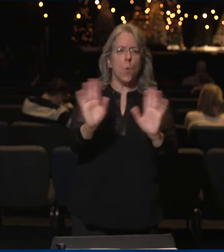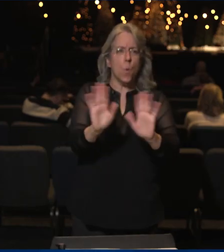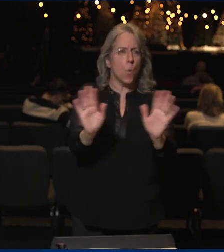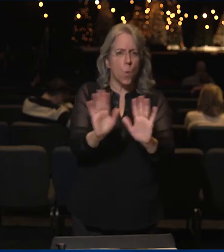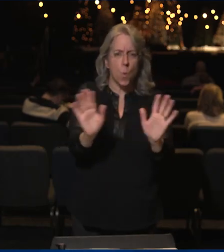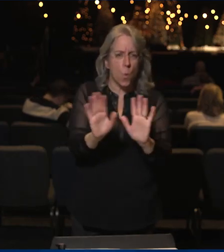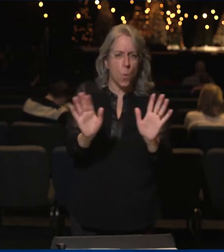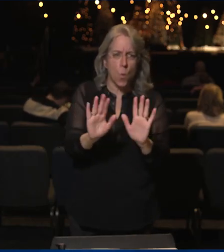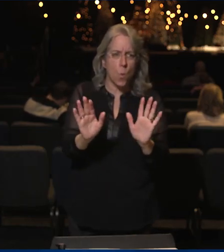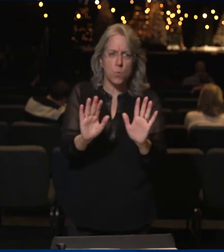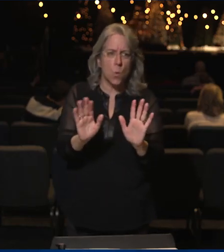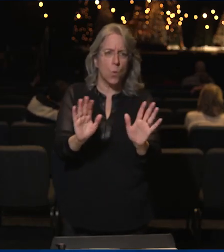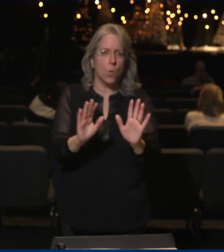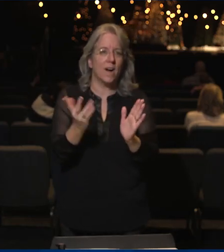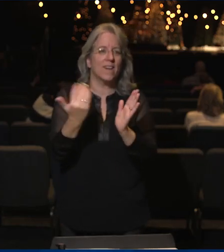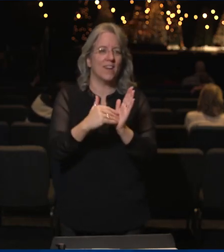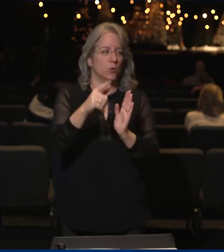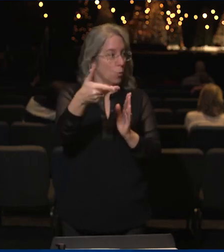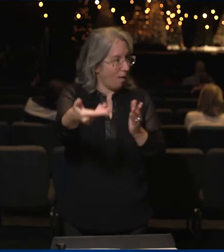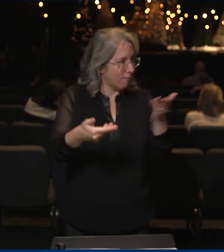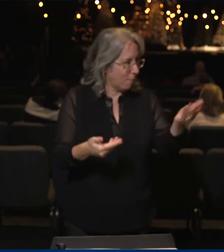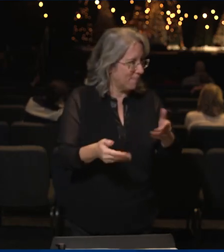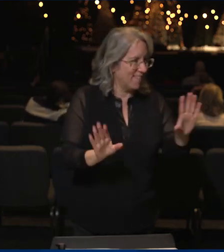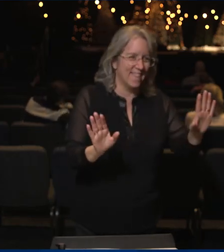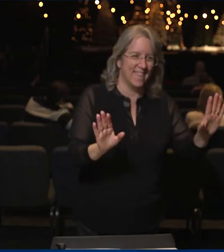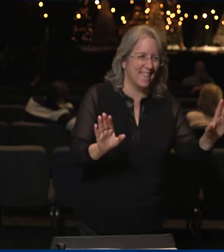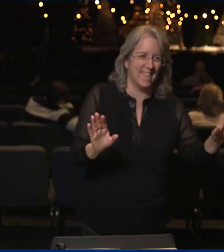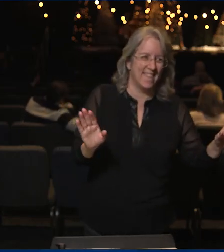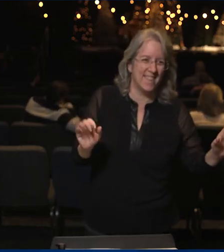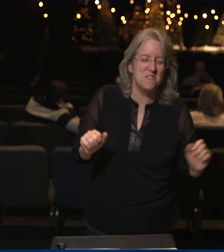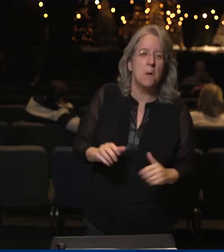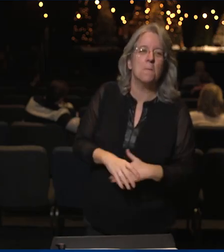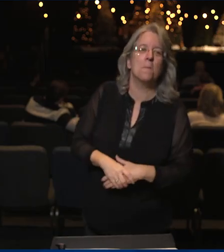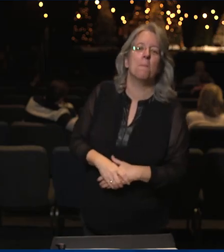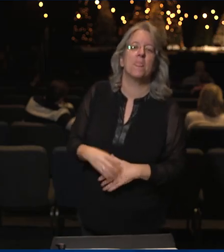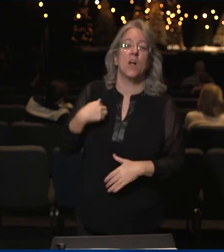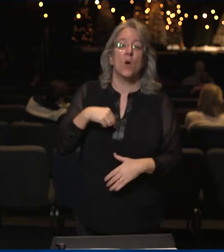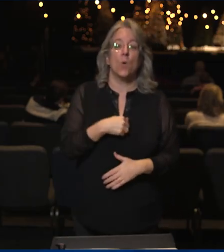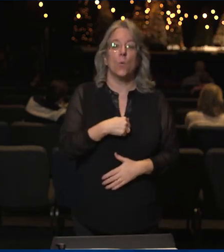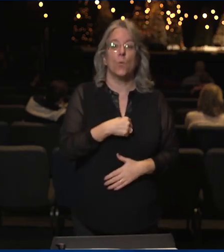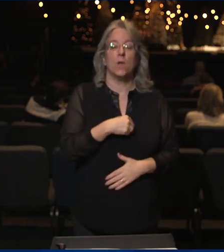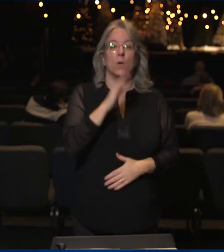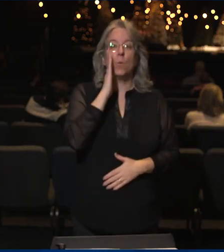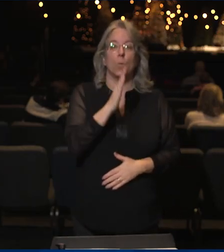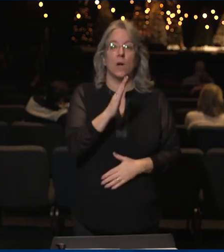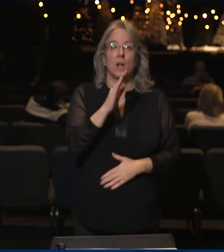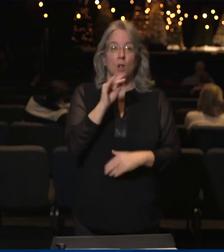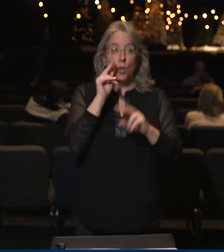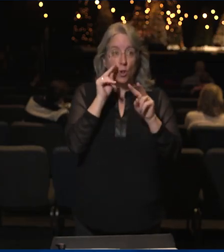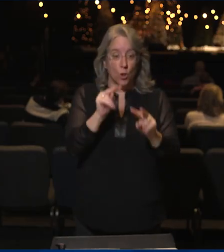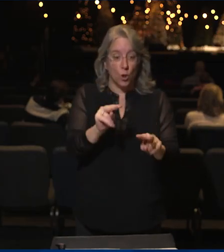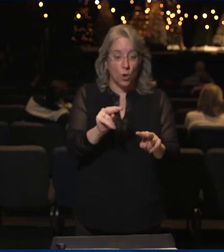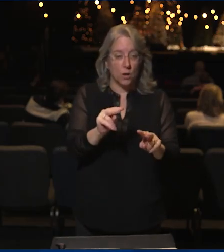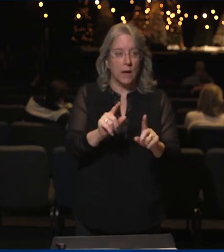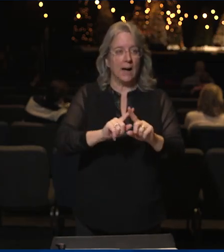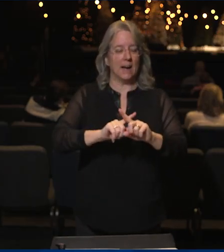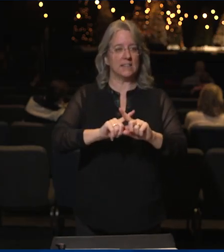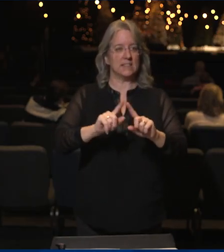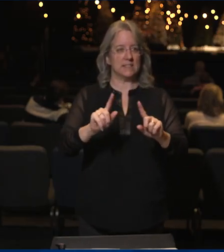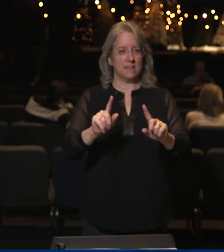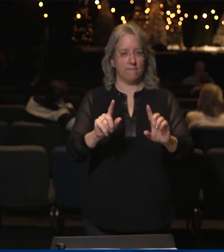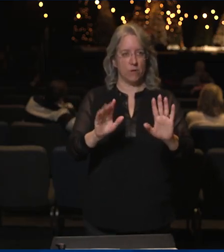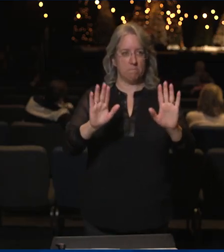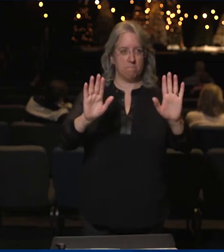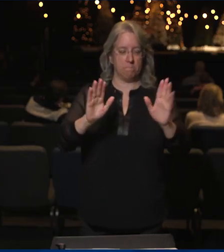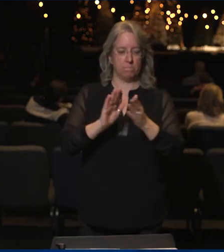again, you're welcome. We're not going to do that. We're going to look actually with a different posture. The prayer